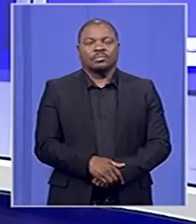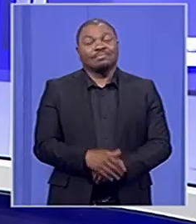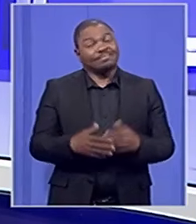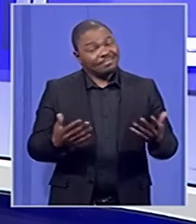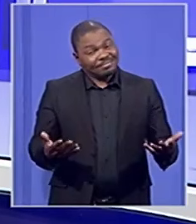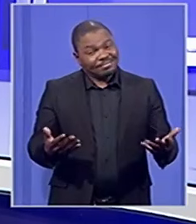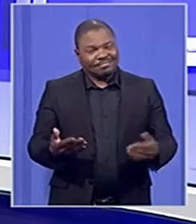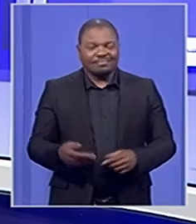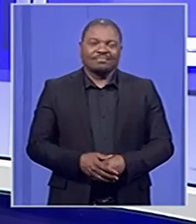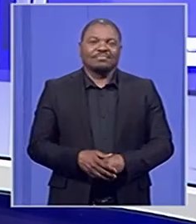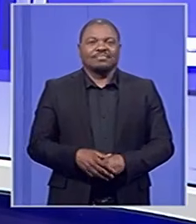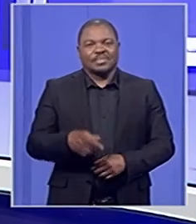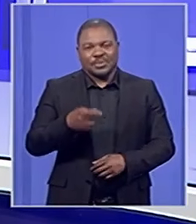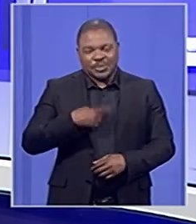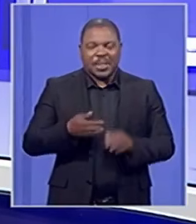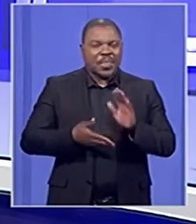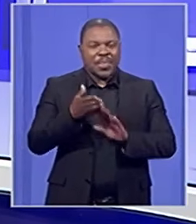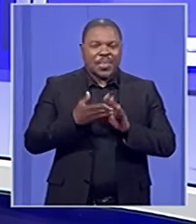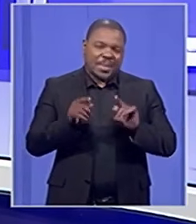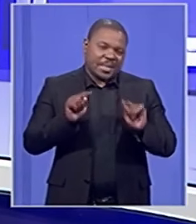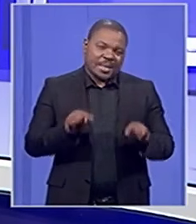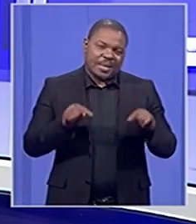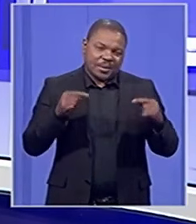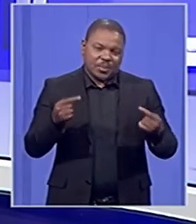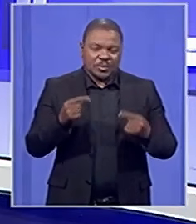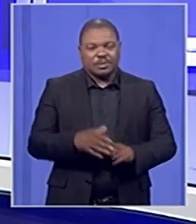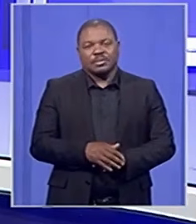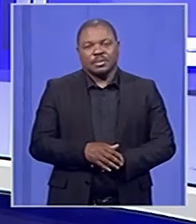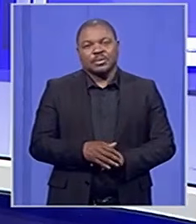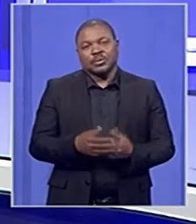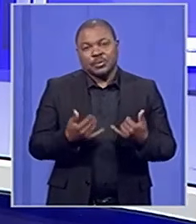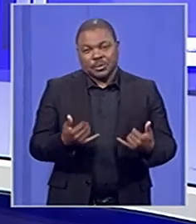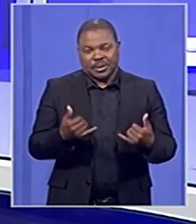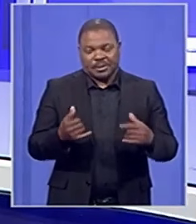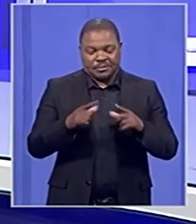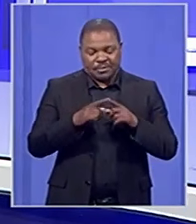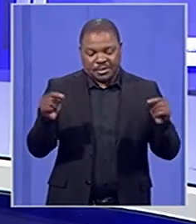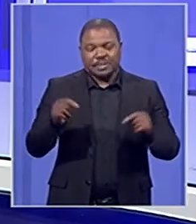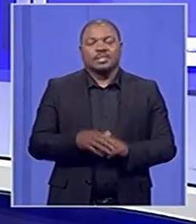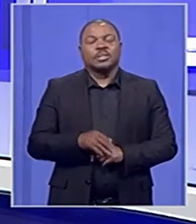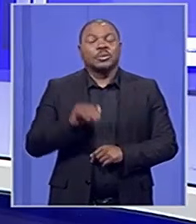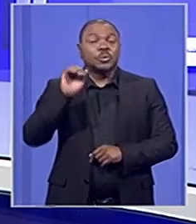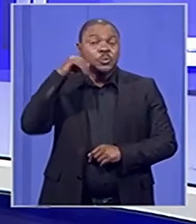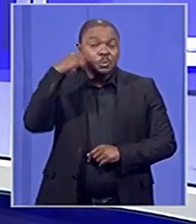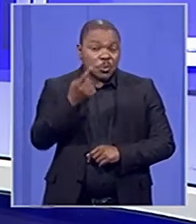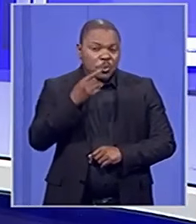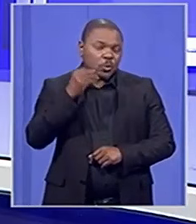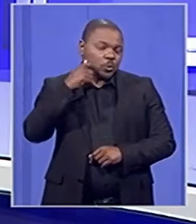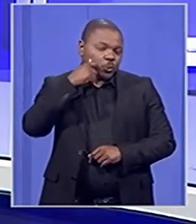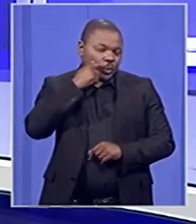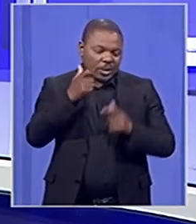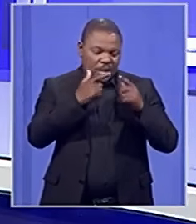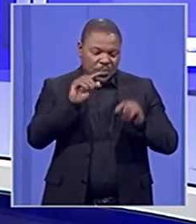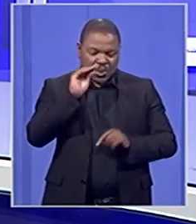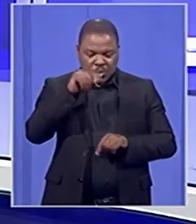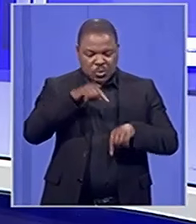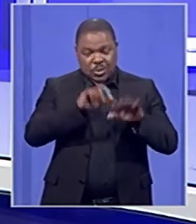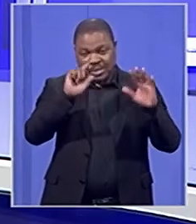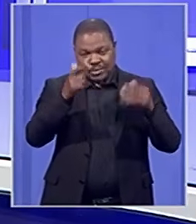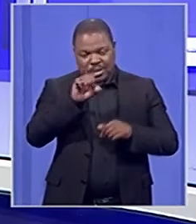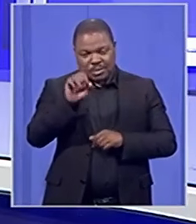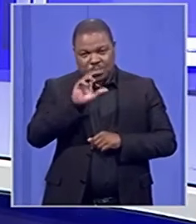Beso ha re tee ka lala re nempa re dibeile o fihlela hakalo bakeng sa kajeno o ifa wa Setswana o tla oneletsa tsona hosane ho reng ya bosupa kwano SABC 2